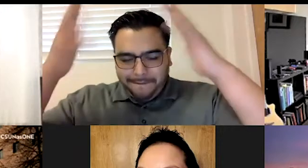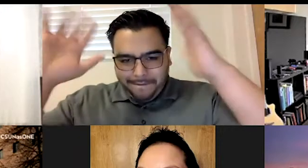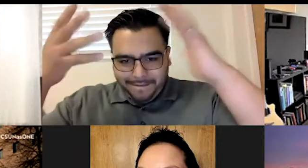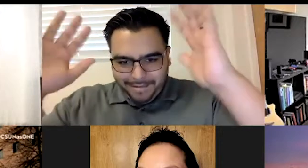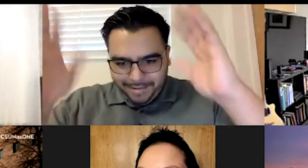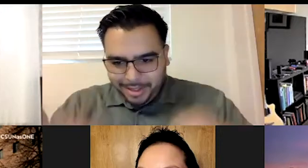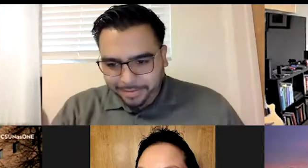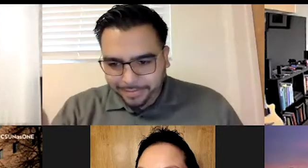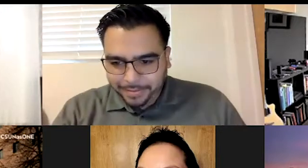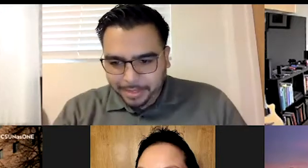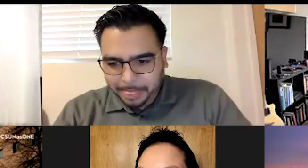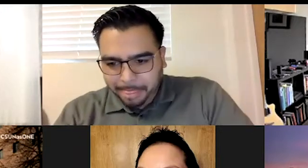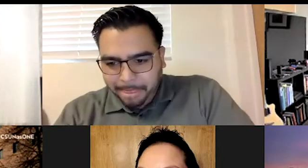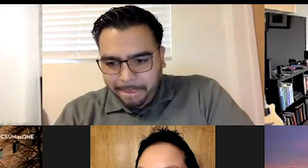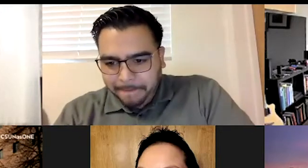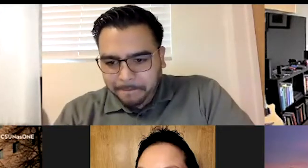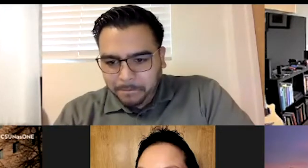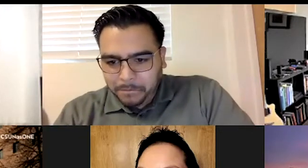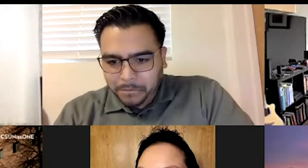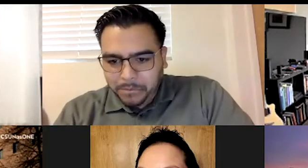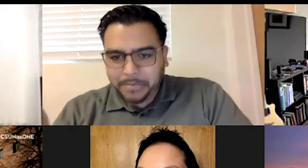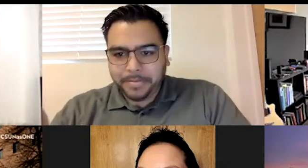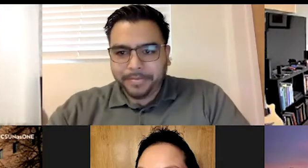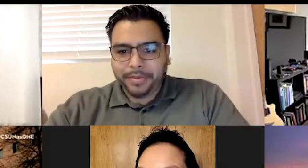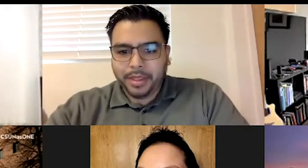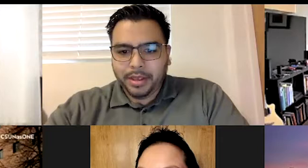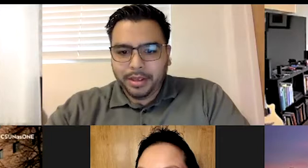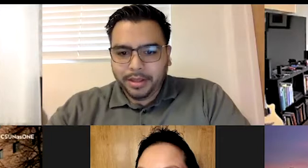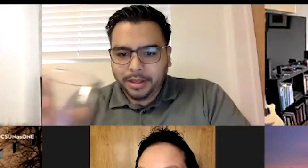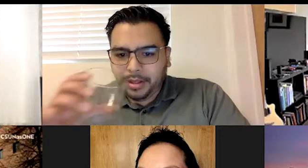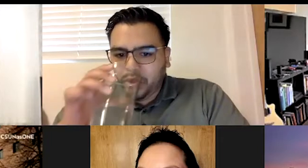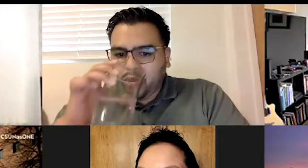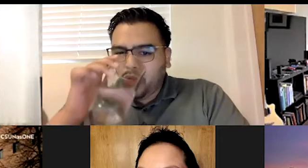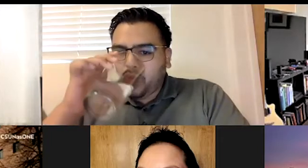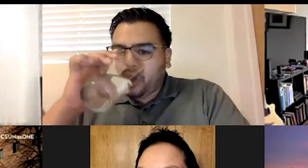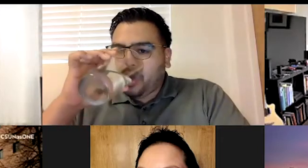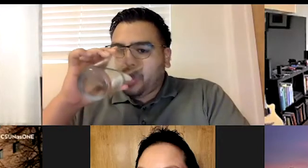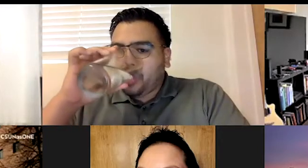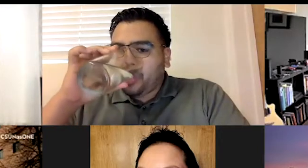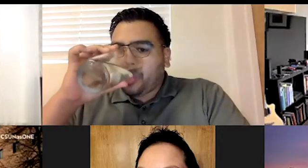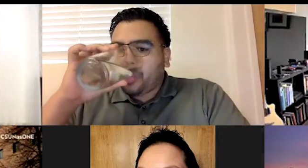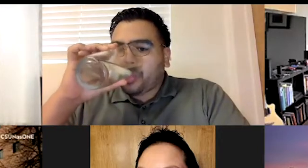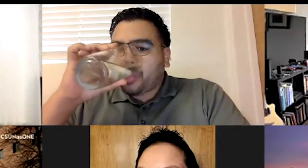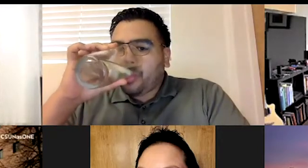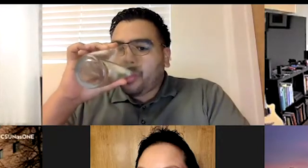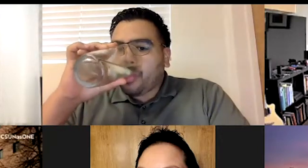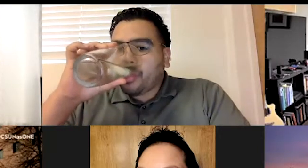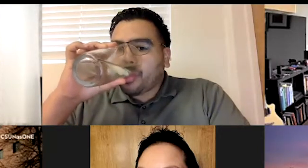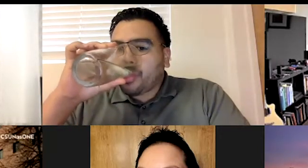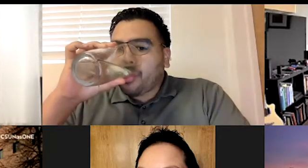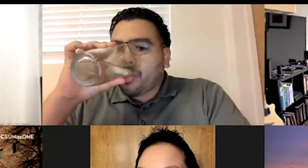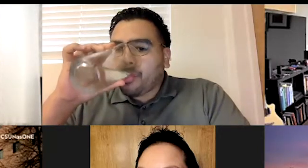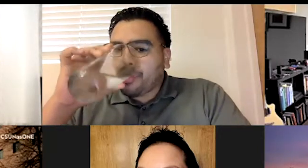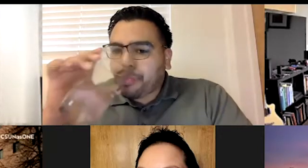marketing and management bachelor's, and now I'm a graduate student for the MBA program. And through my 4 years at CSUN, I